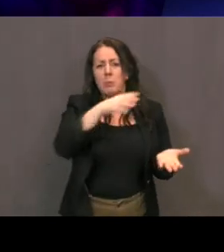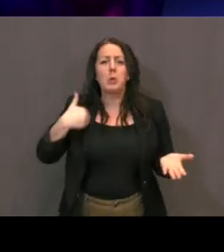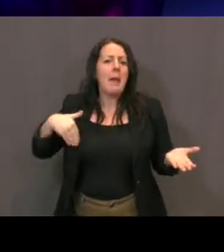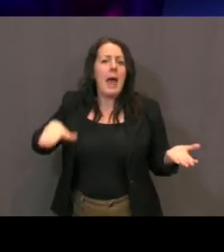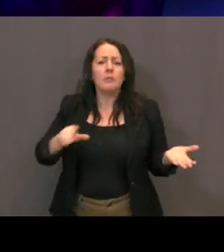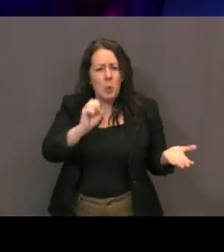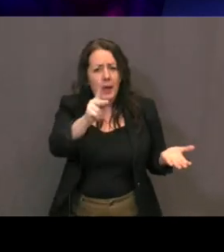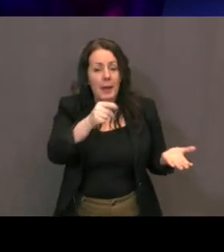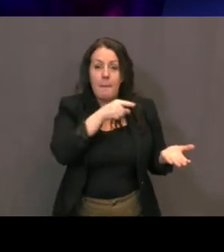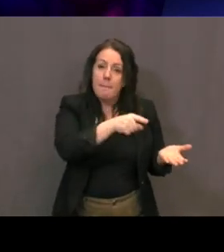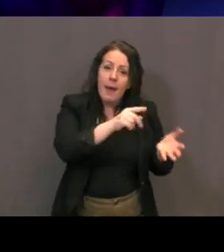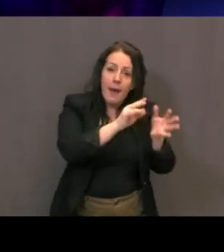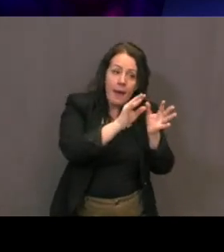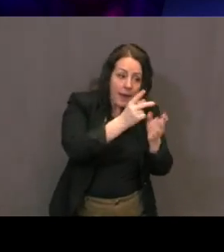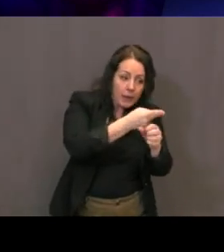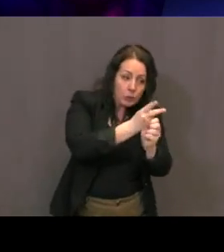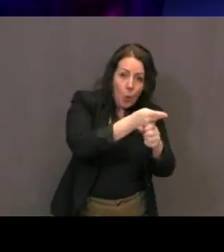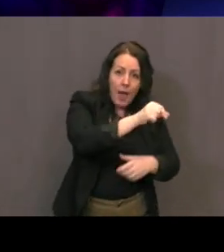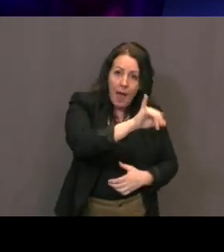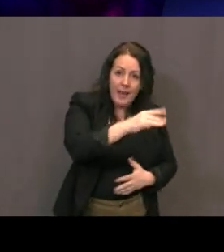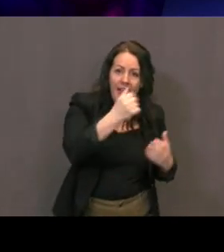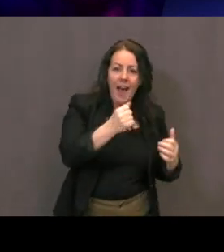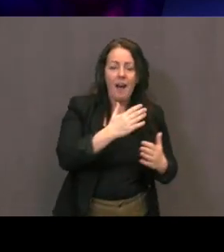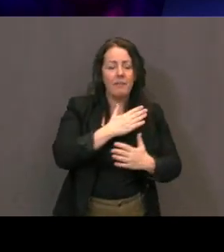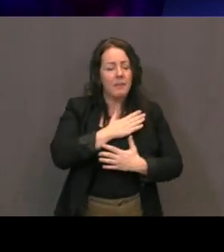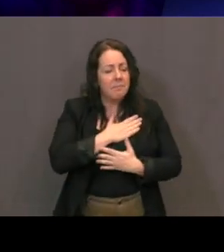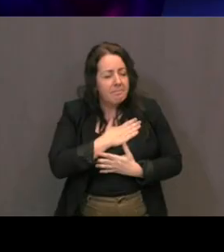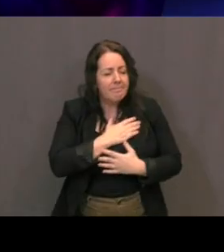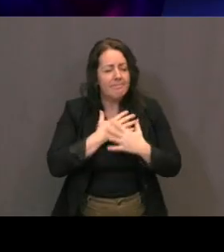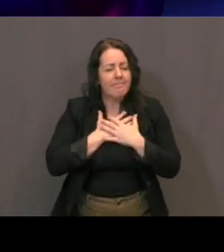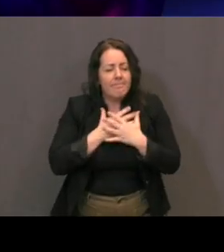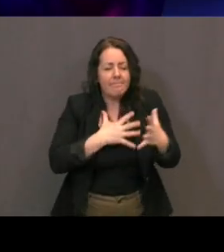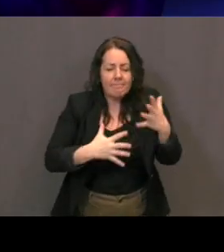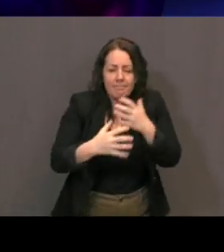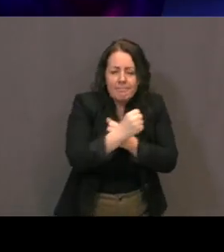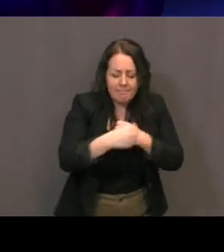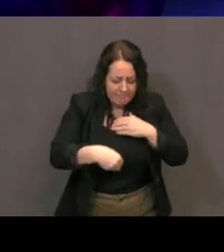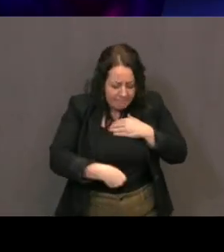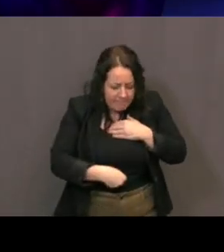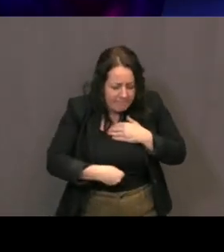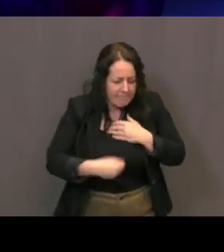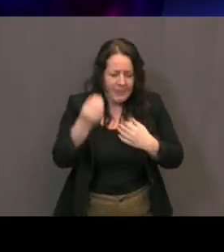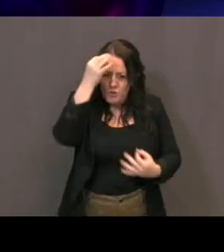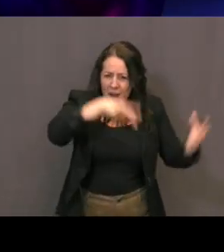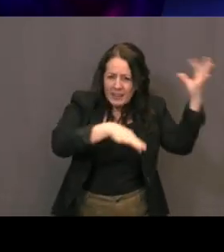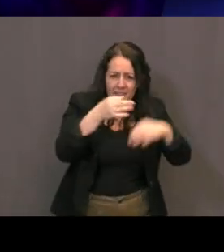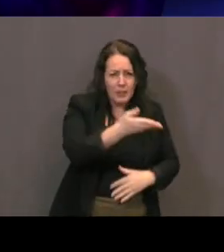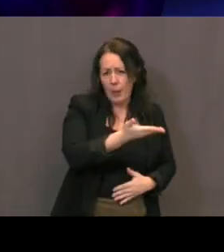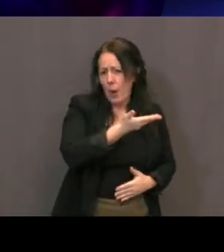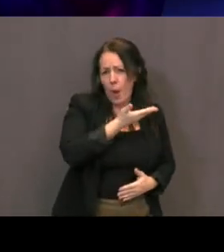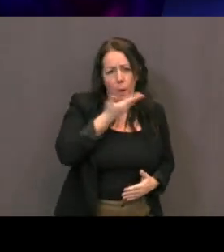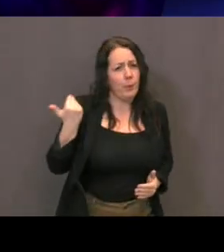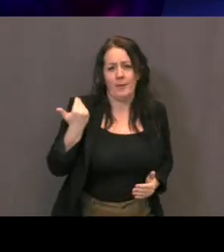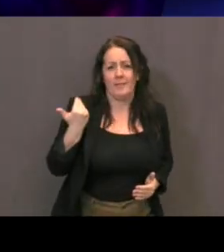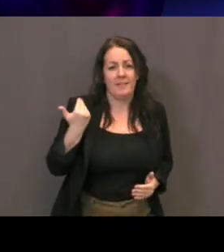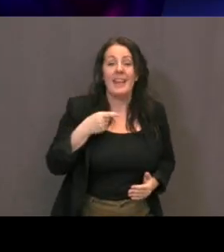the understanding, the empathy, the intuition, the creativity, all these skills that are so important in these